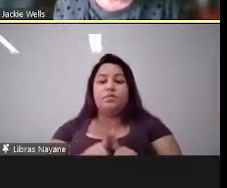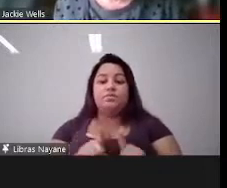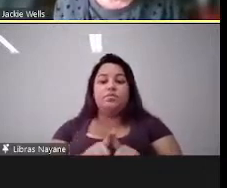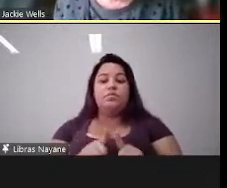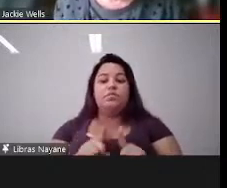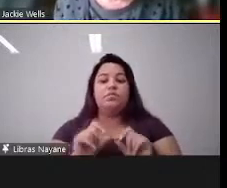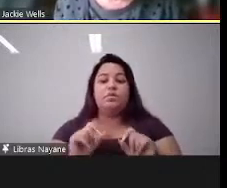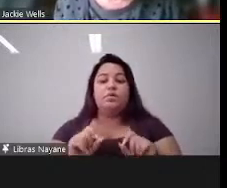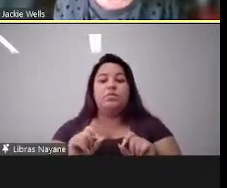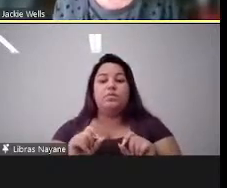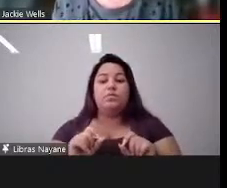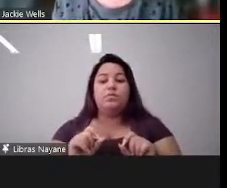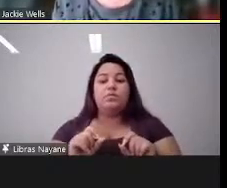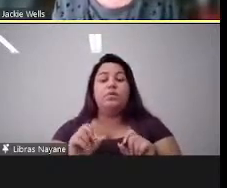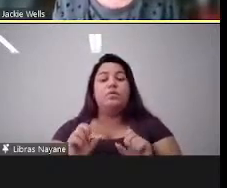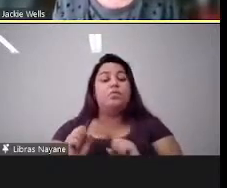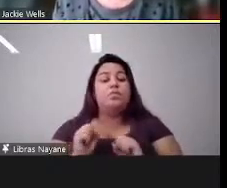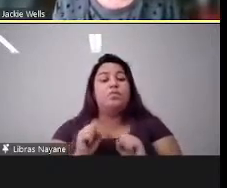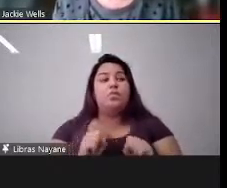tax-free. And